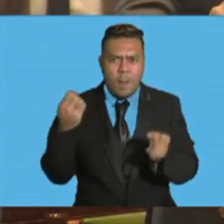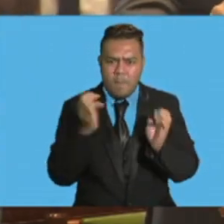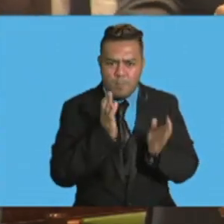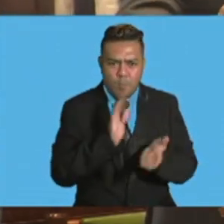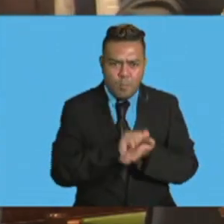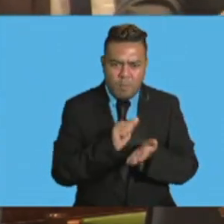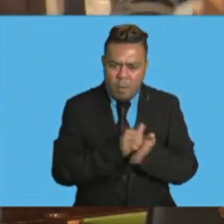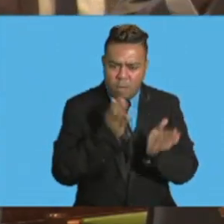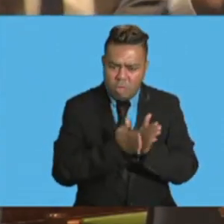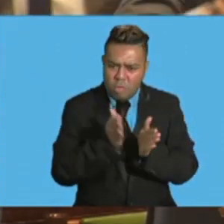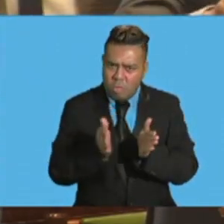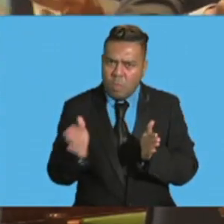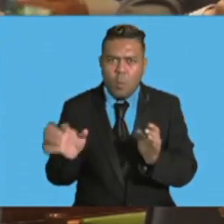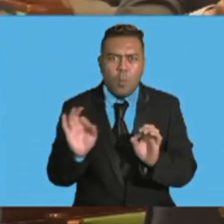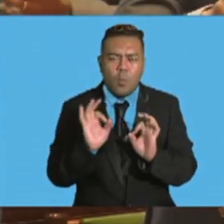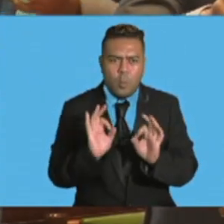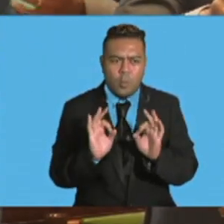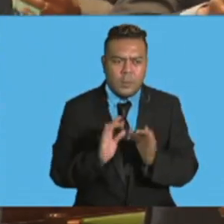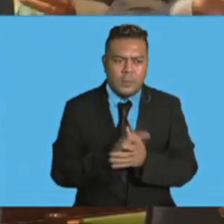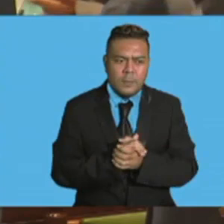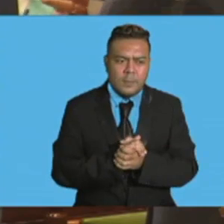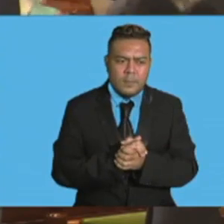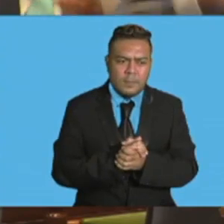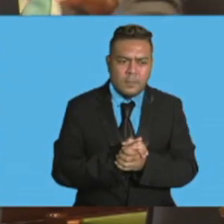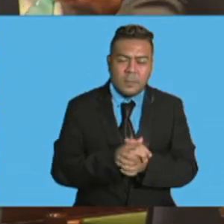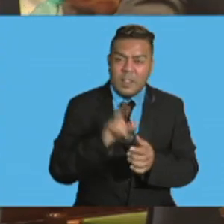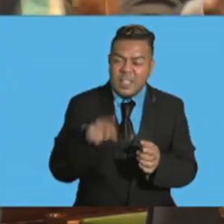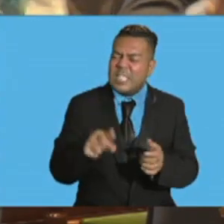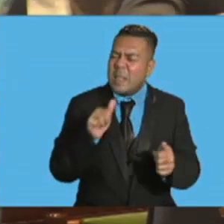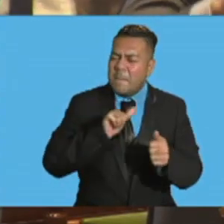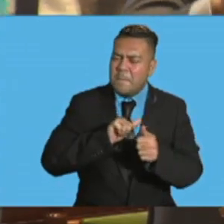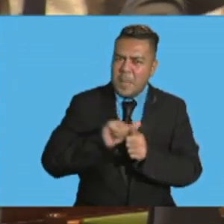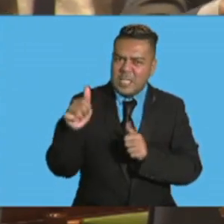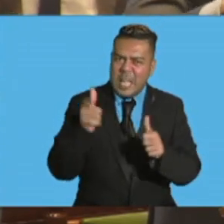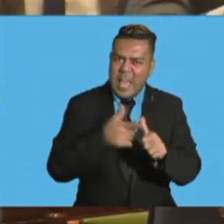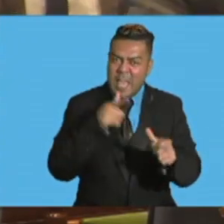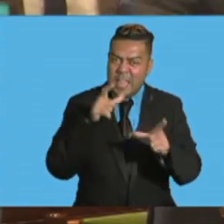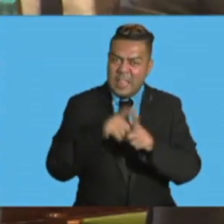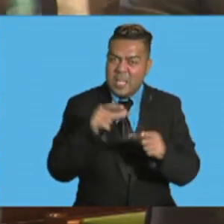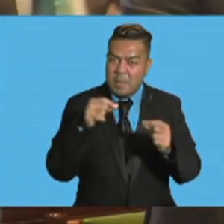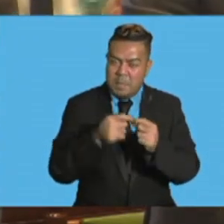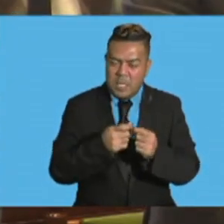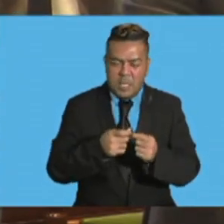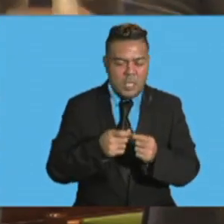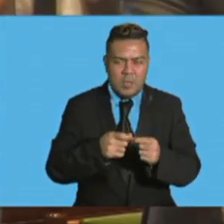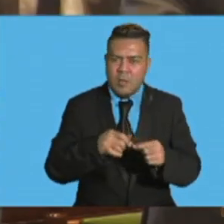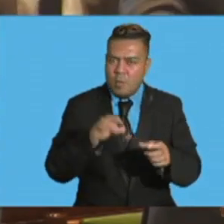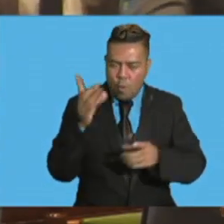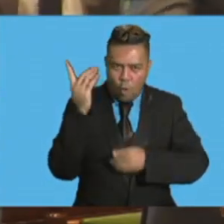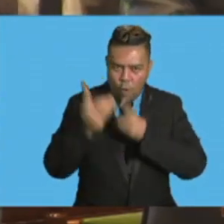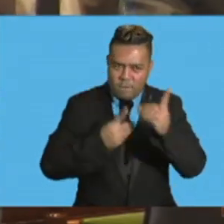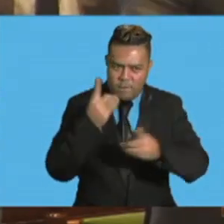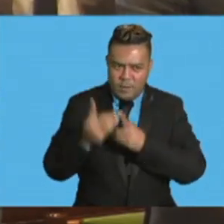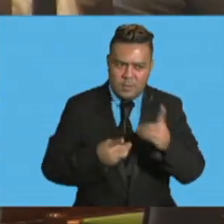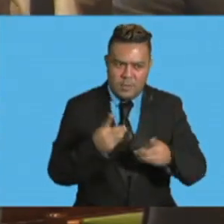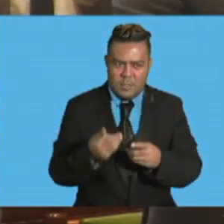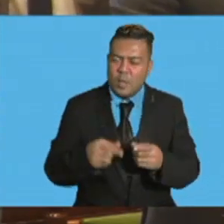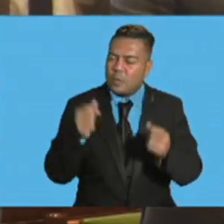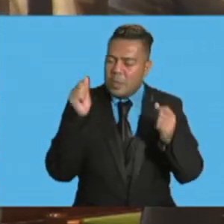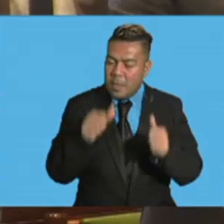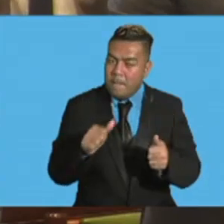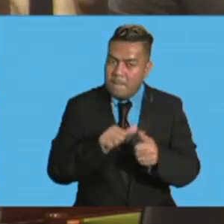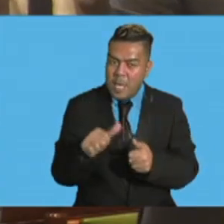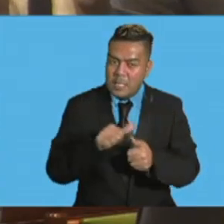out to say this is the best ADB conference ever. They made this the best